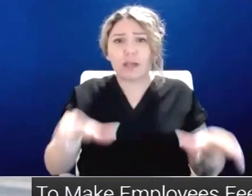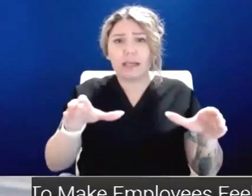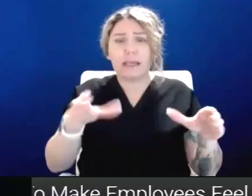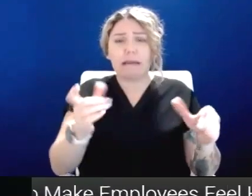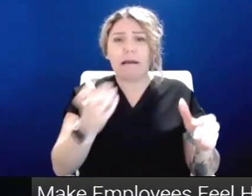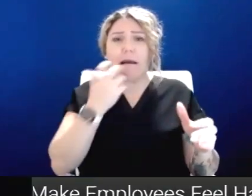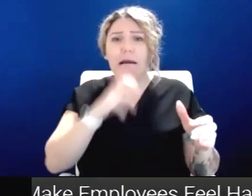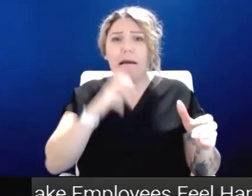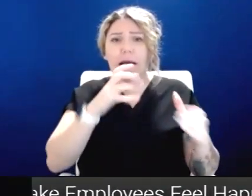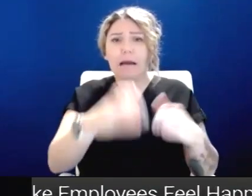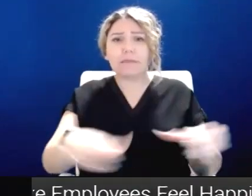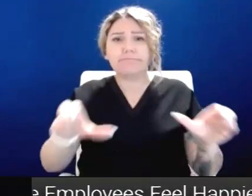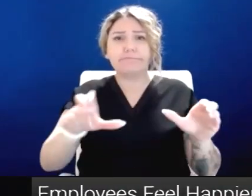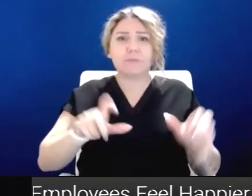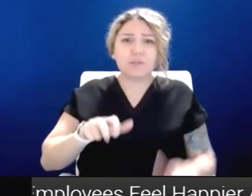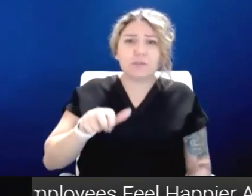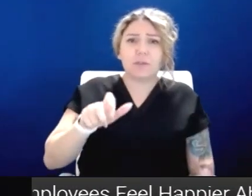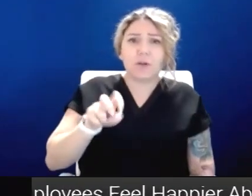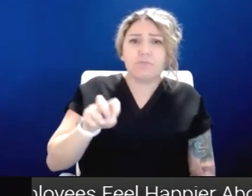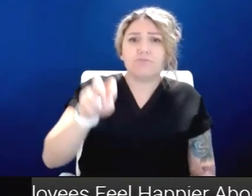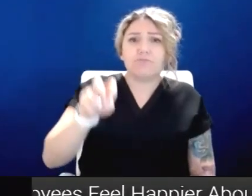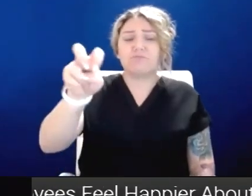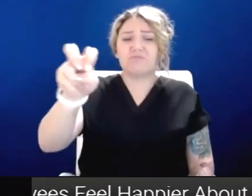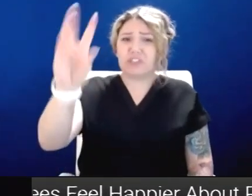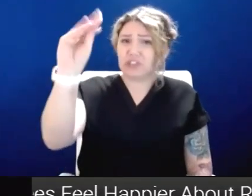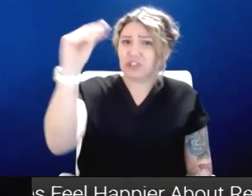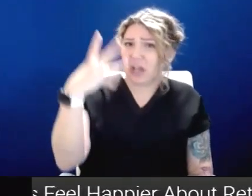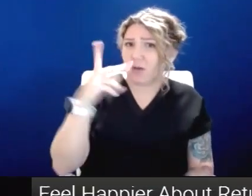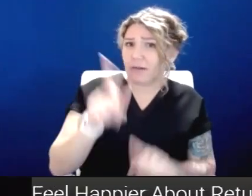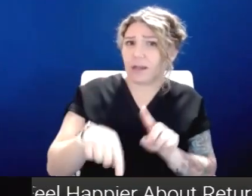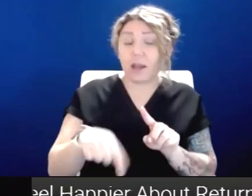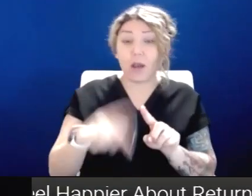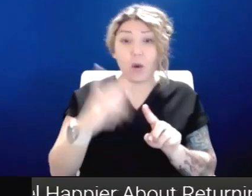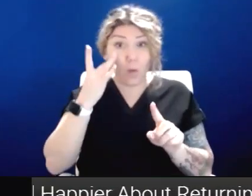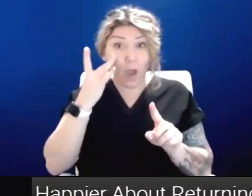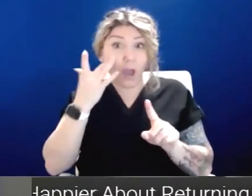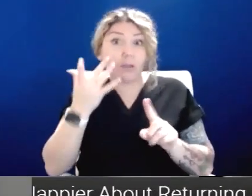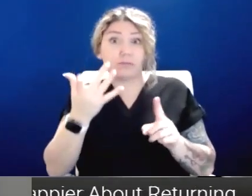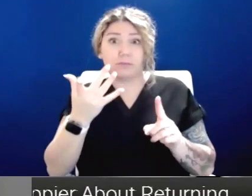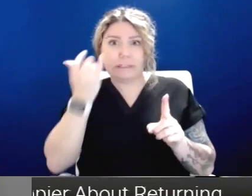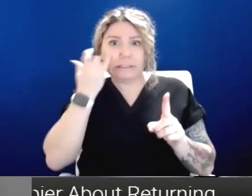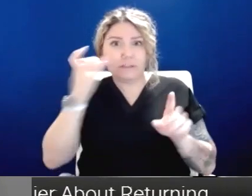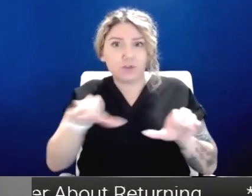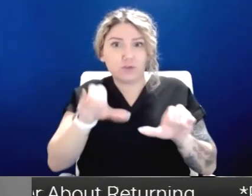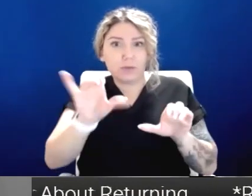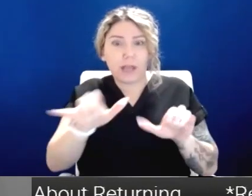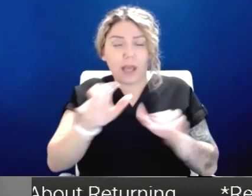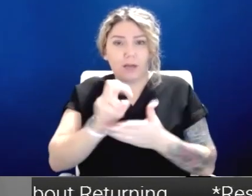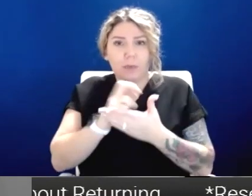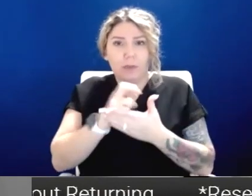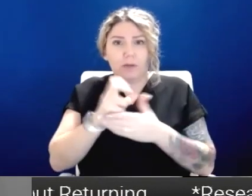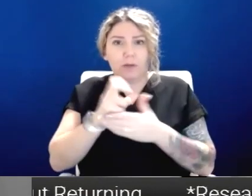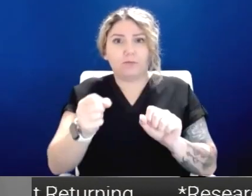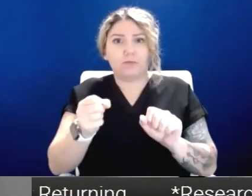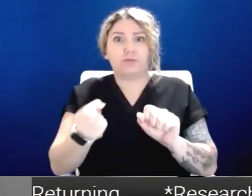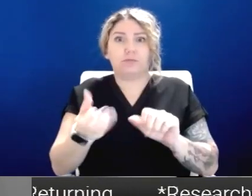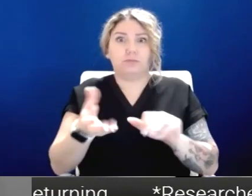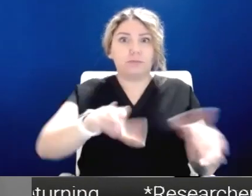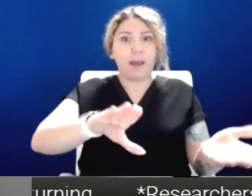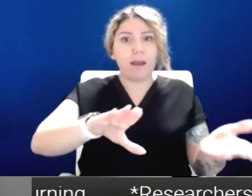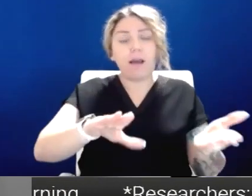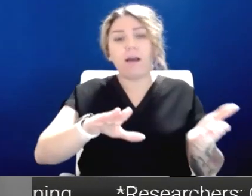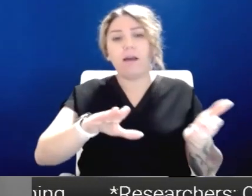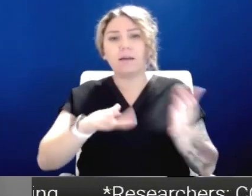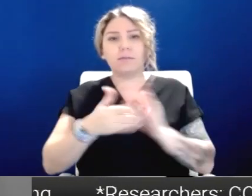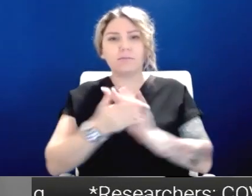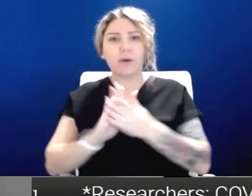escalator, showering unsupervised, because having an episode while doing those things could be deadly. To make it worse, Jen says every